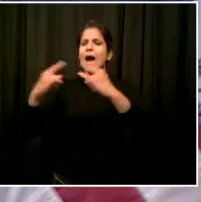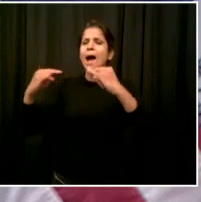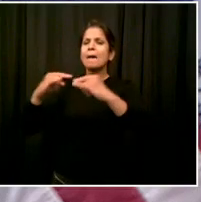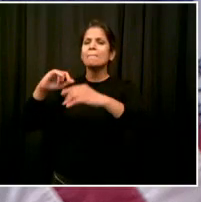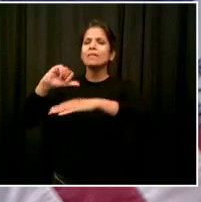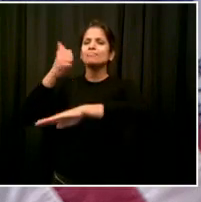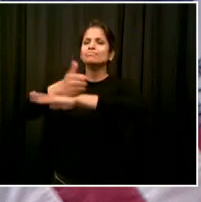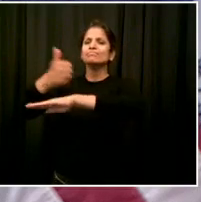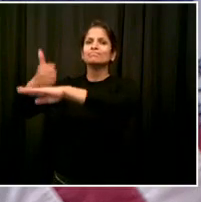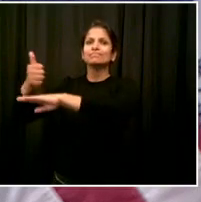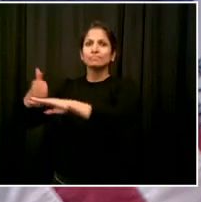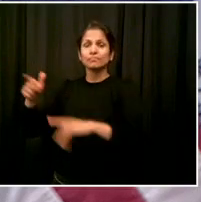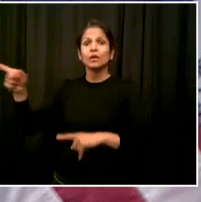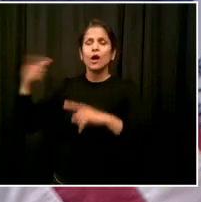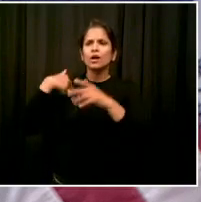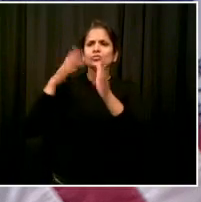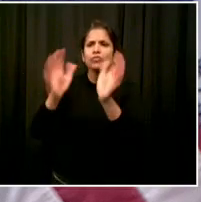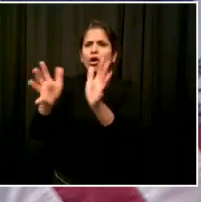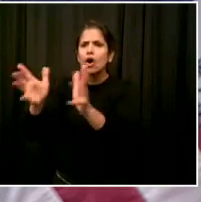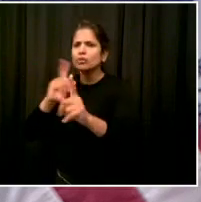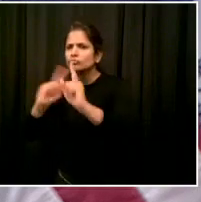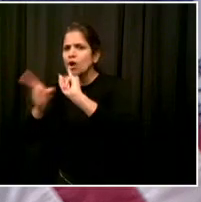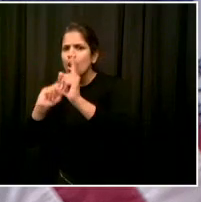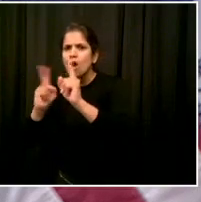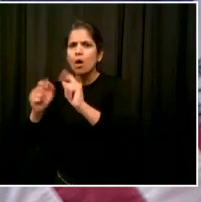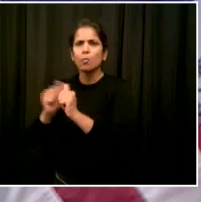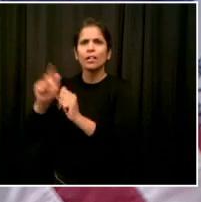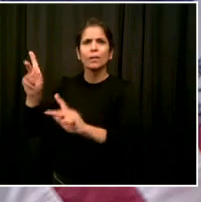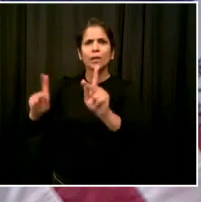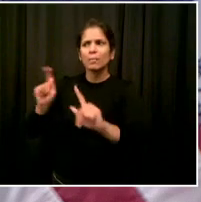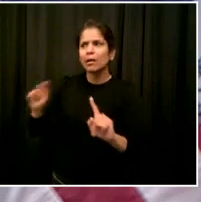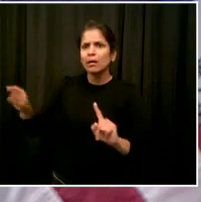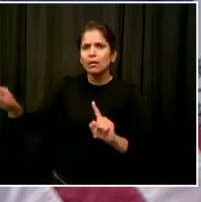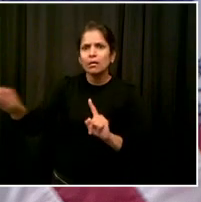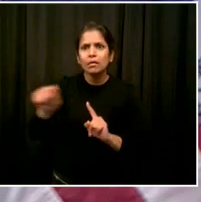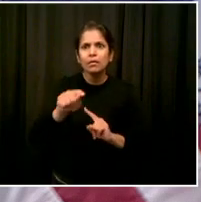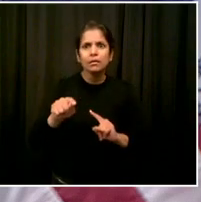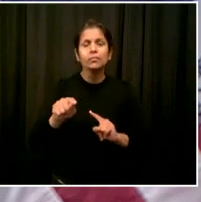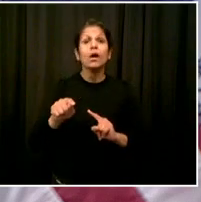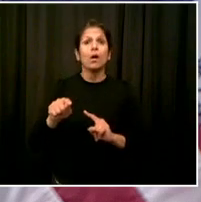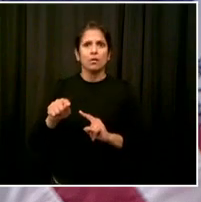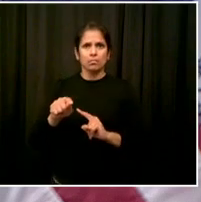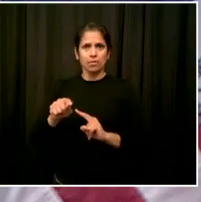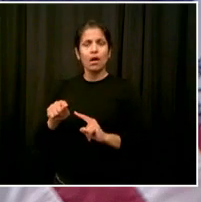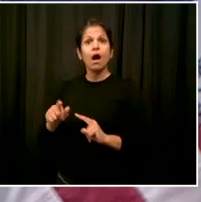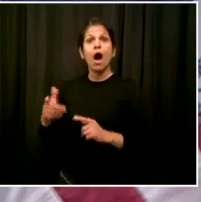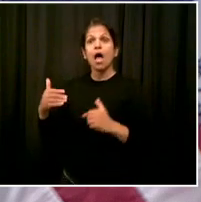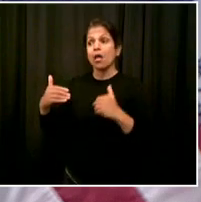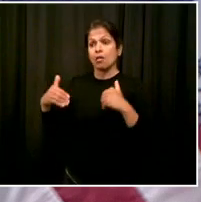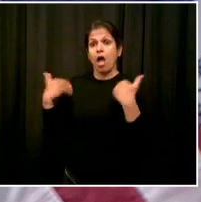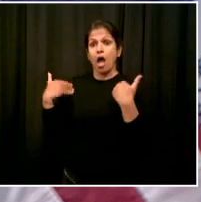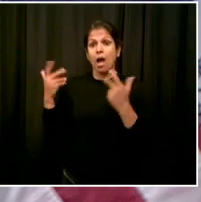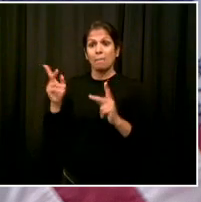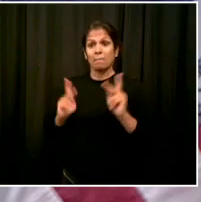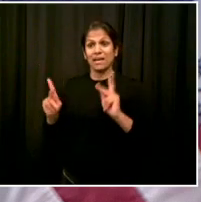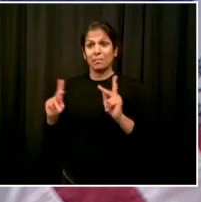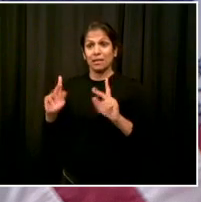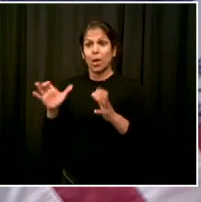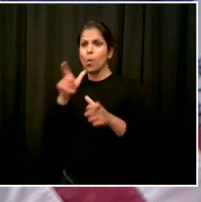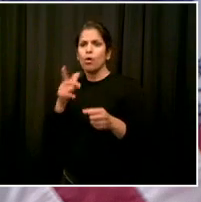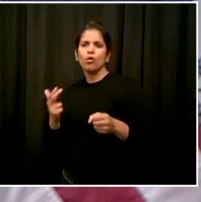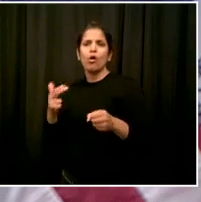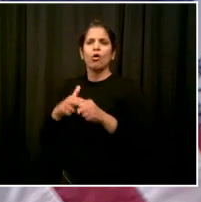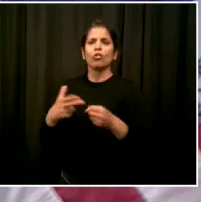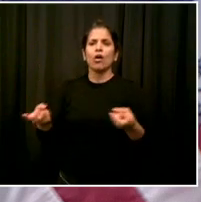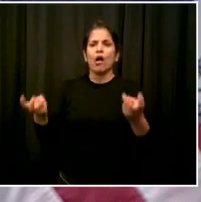Life Camp presented them with a better alternative and a peaceful path forward. When you see that, Juliet, when you see young